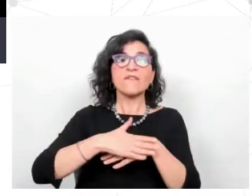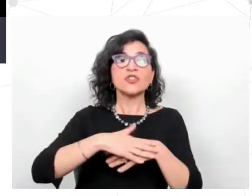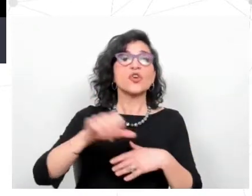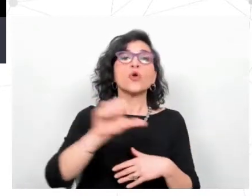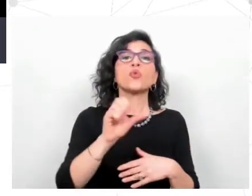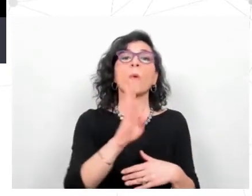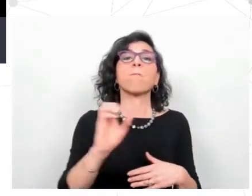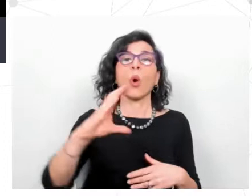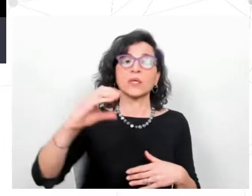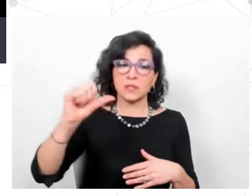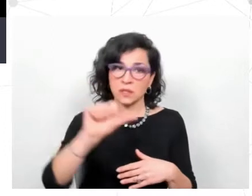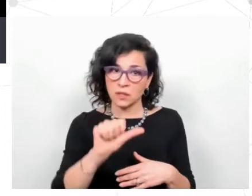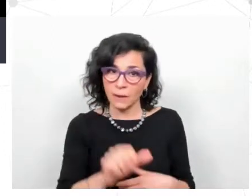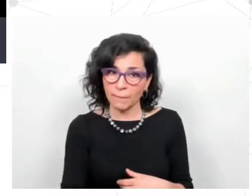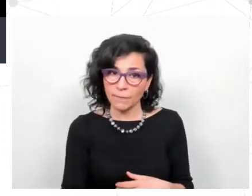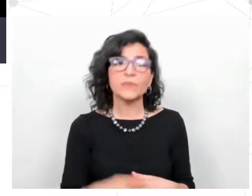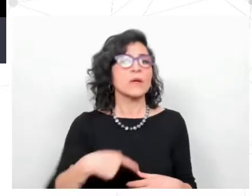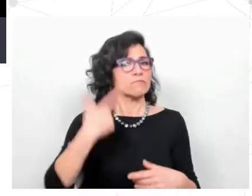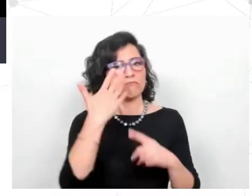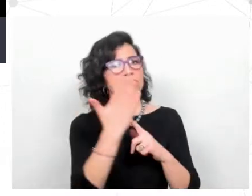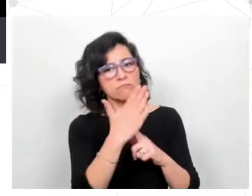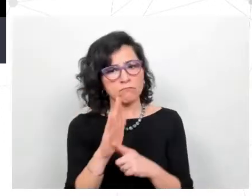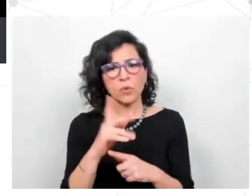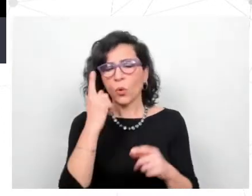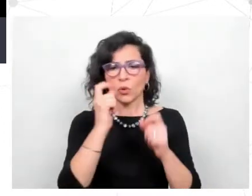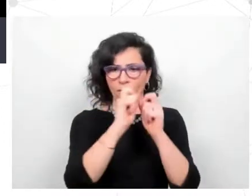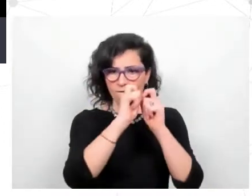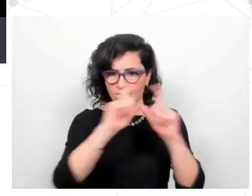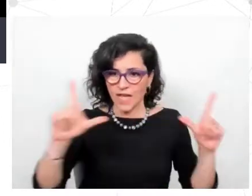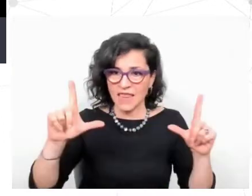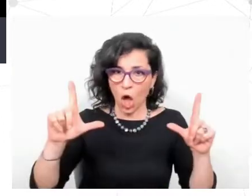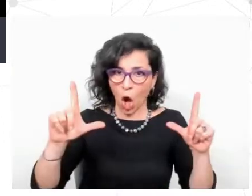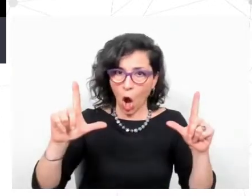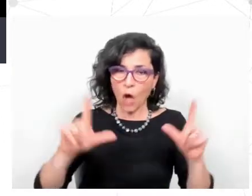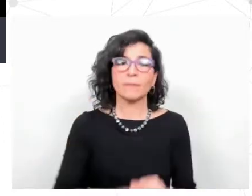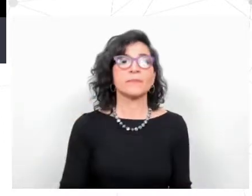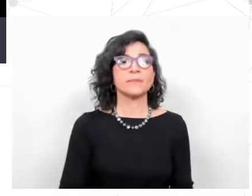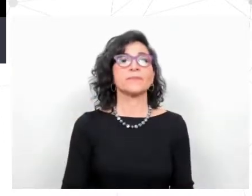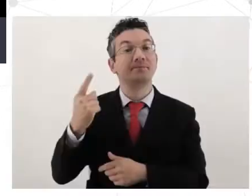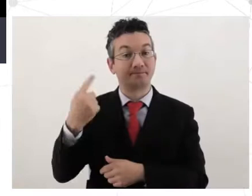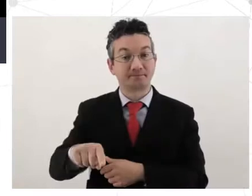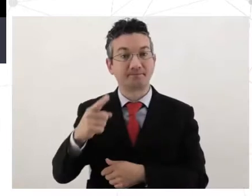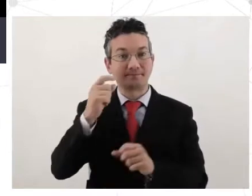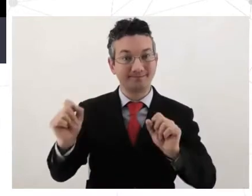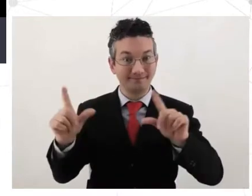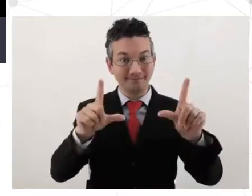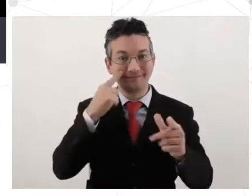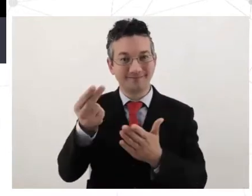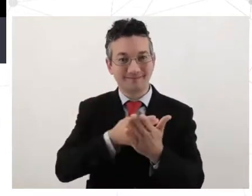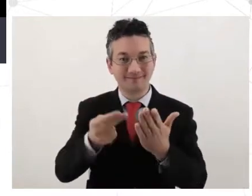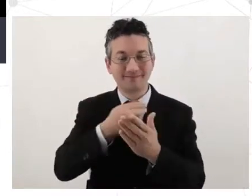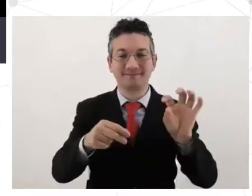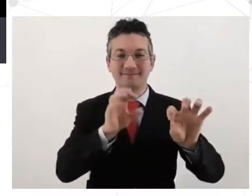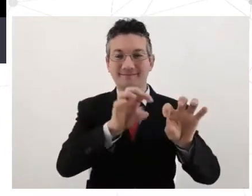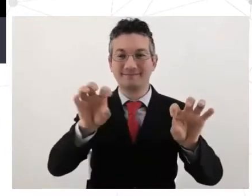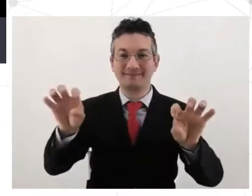on. Now I'm going to play a short video to illustrate how this works. And in this video, we'll get a first-person